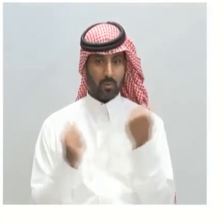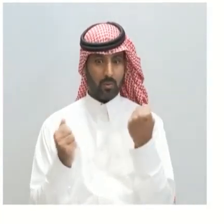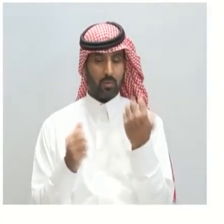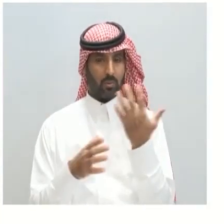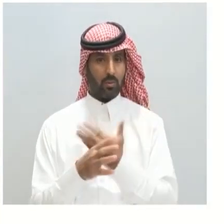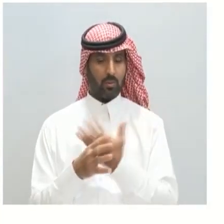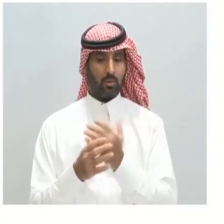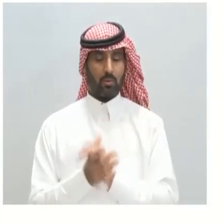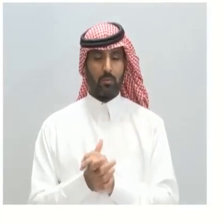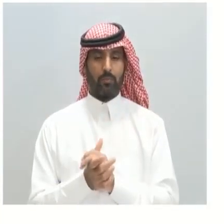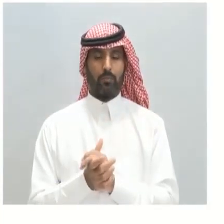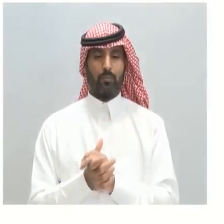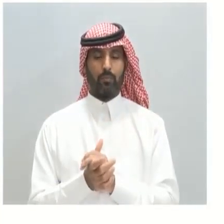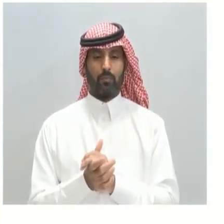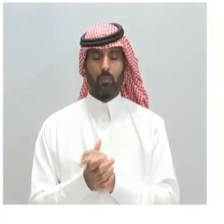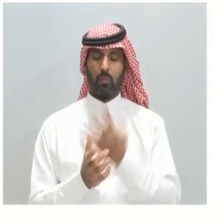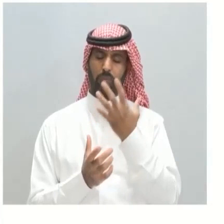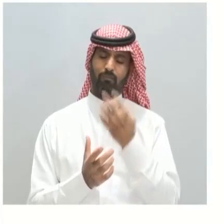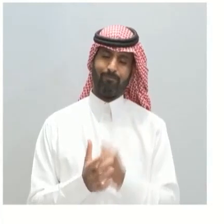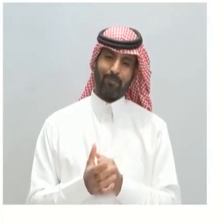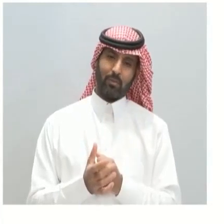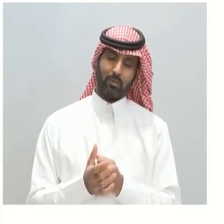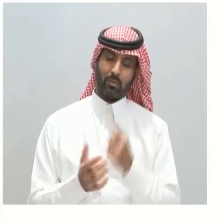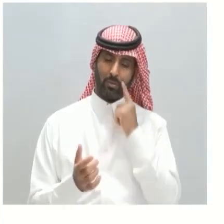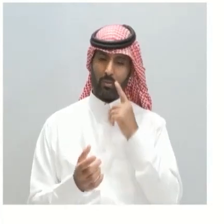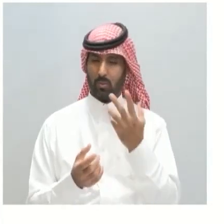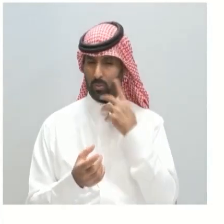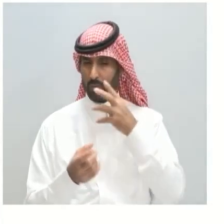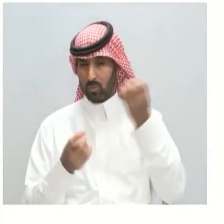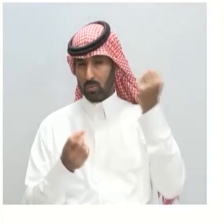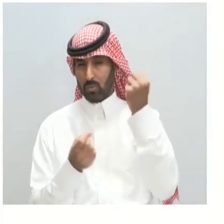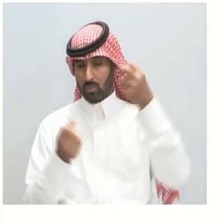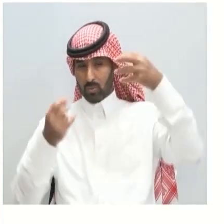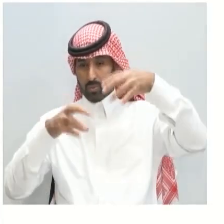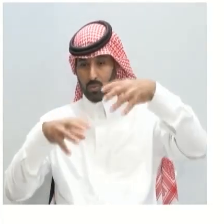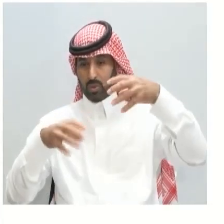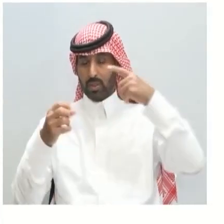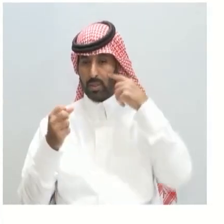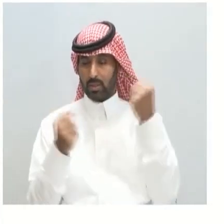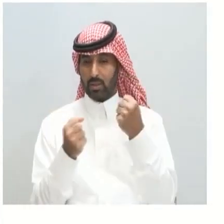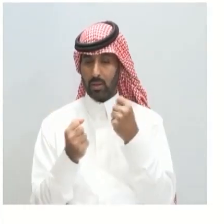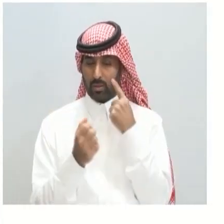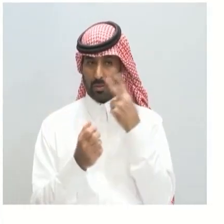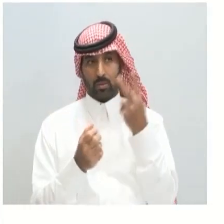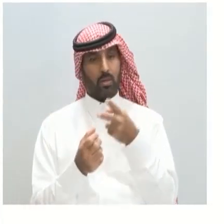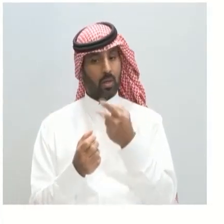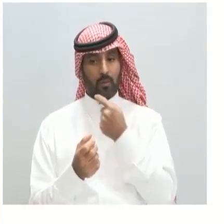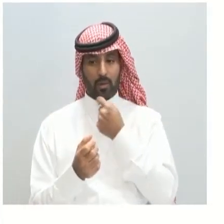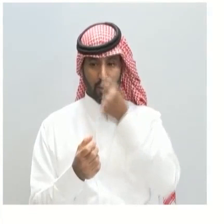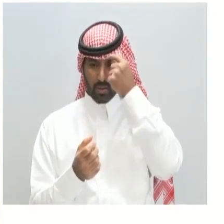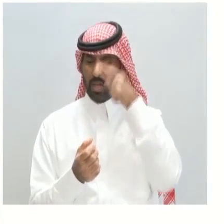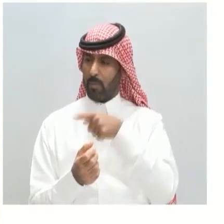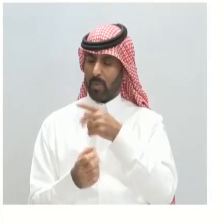here. Very good, depressing. Months of rain and snow can make people feel what? Describe how people